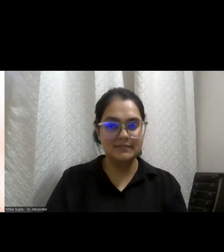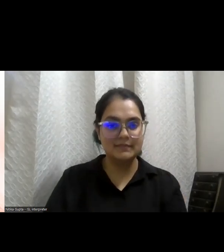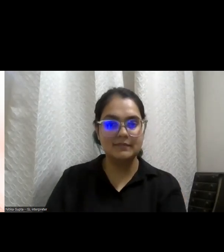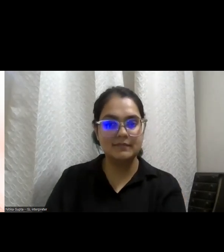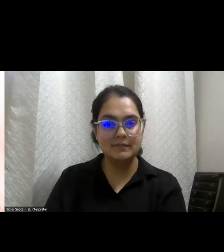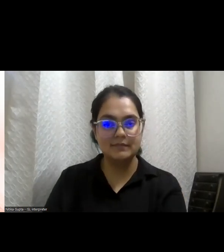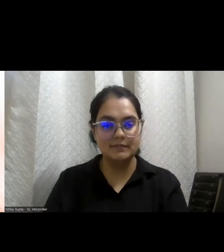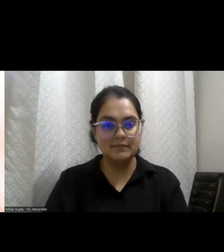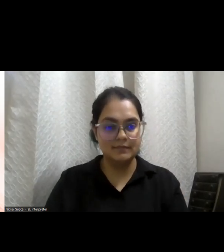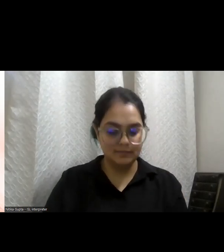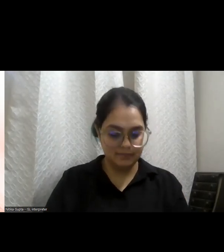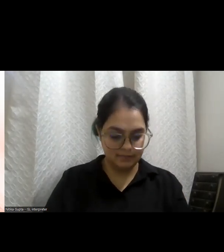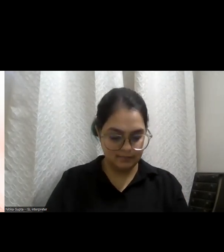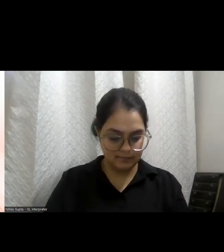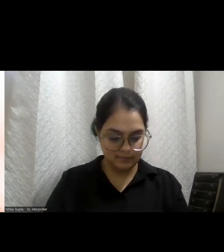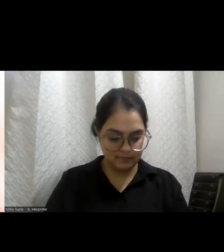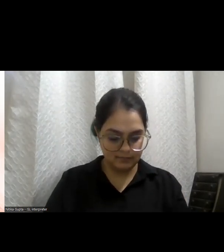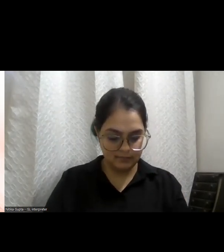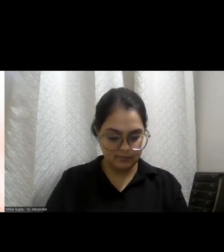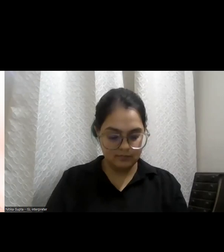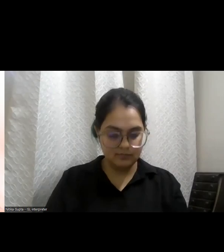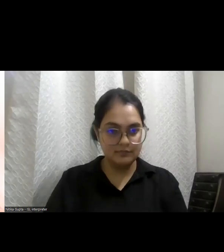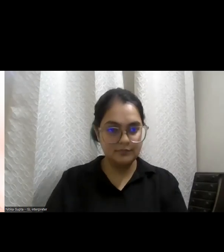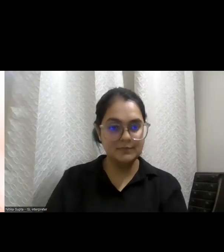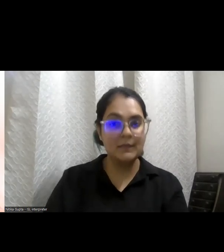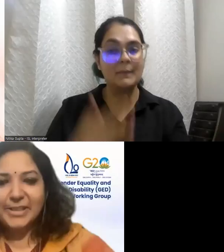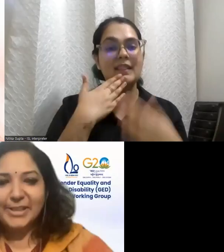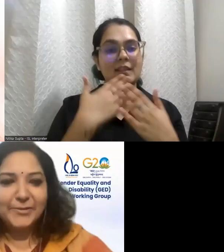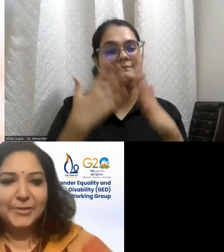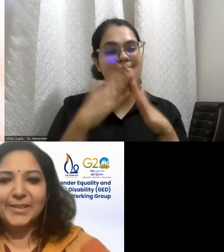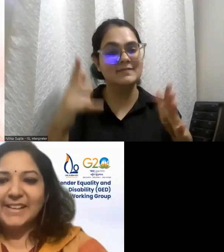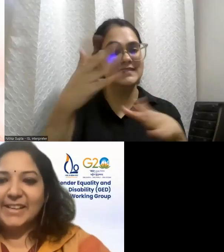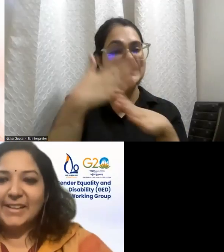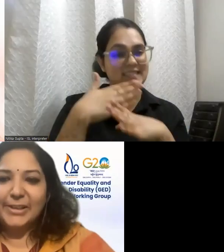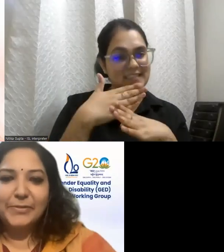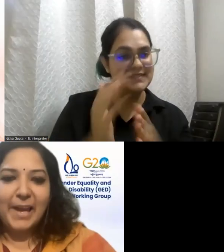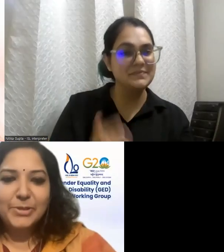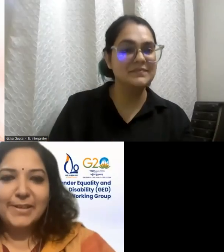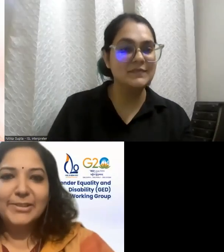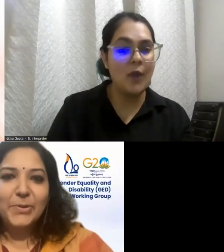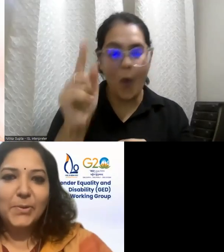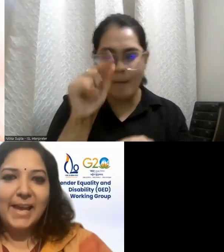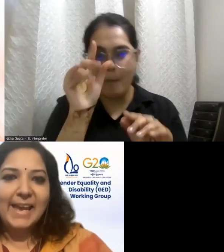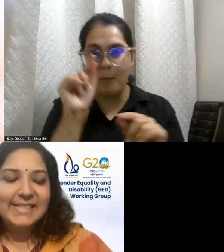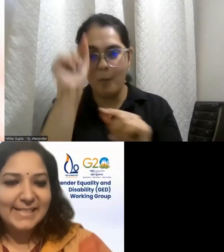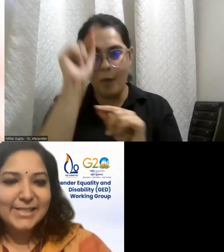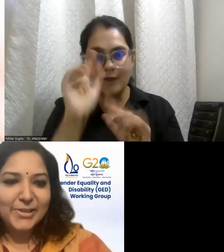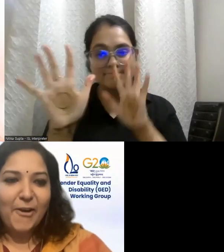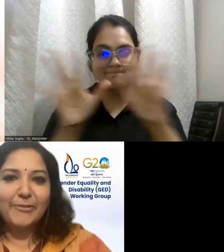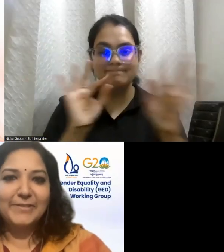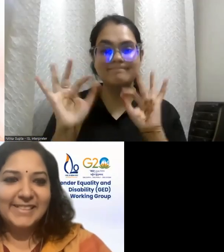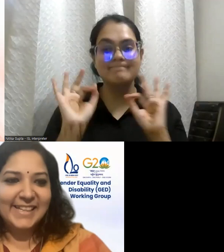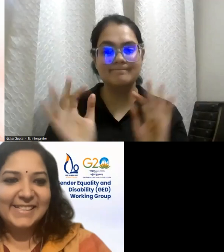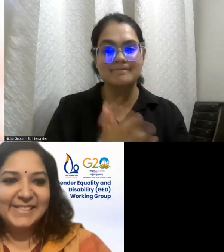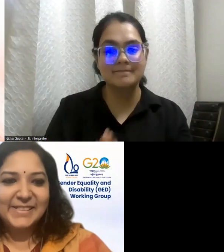Thank you so much, Srividya, for kind of capturing the whole essence